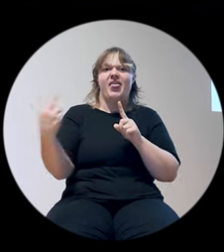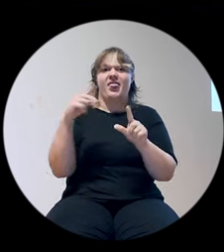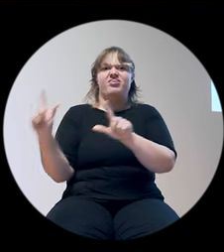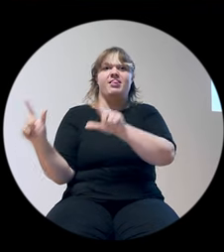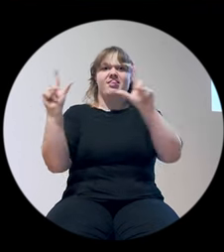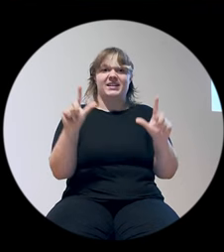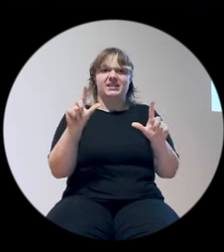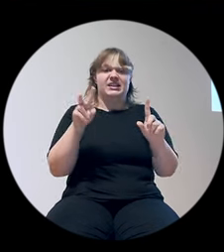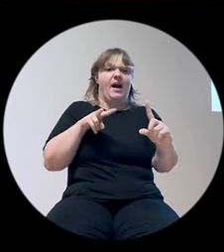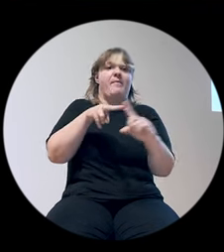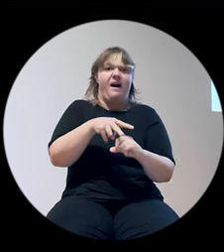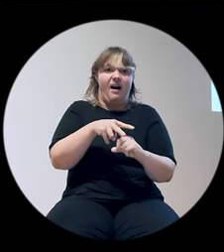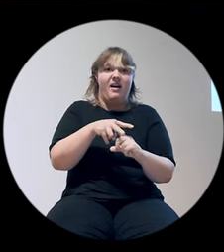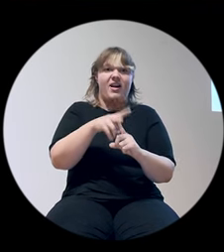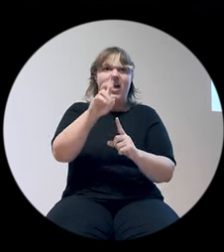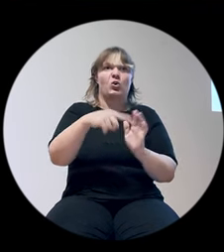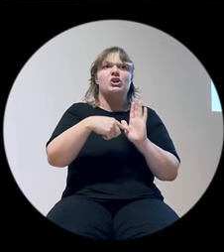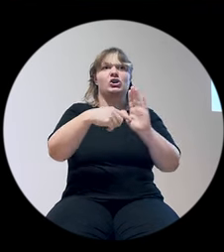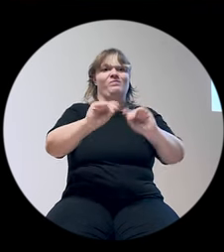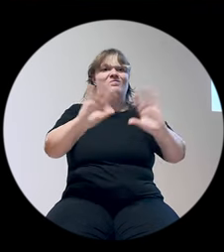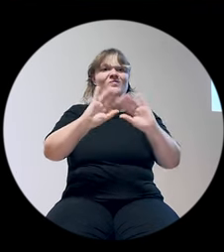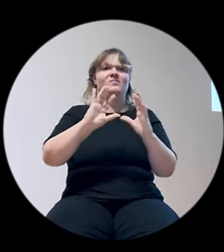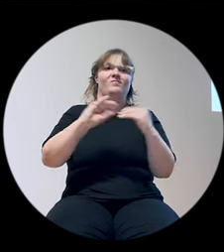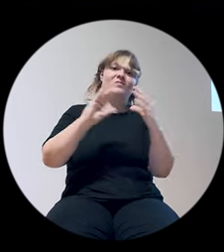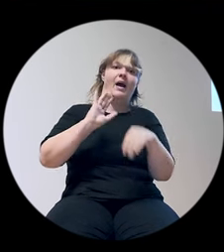were portraying our community. It was not,